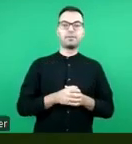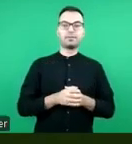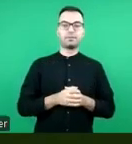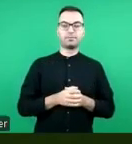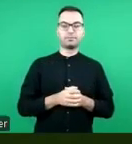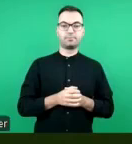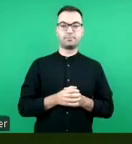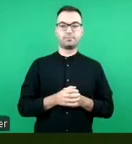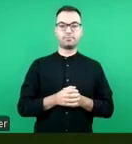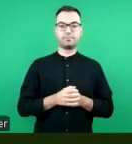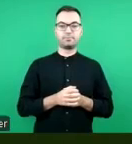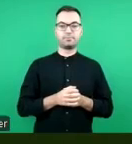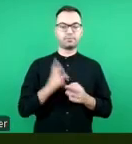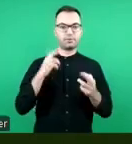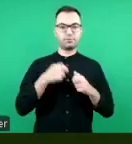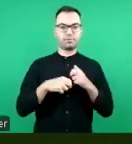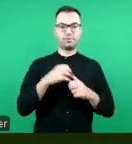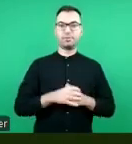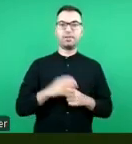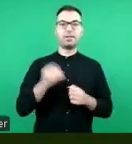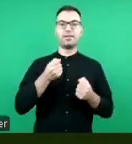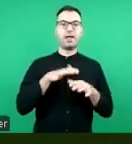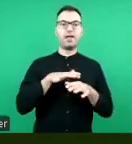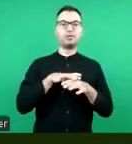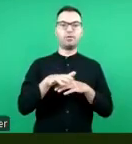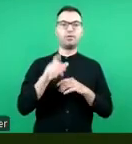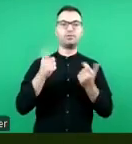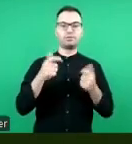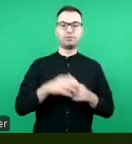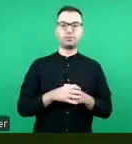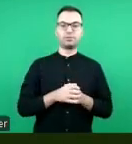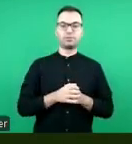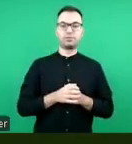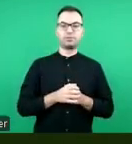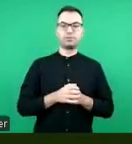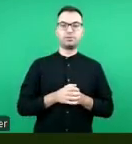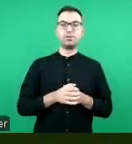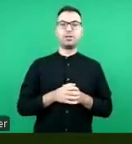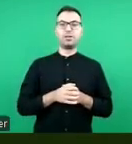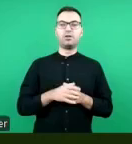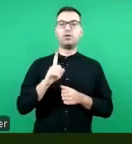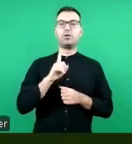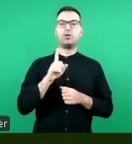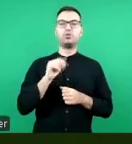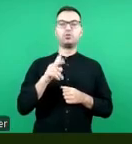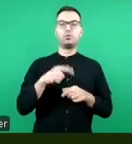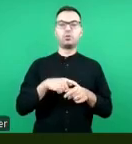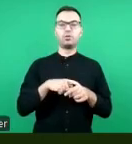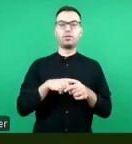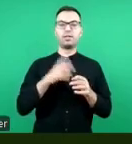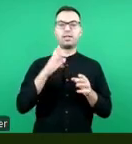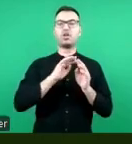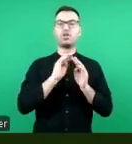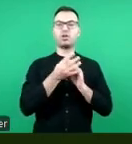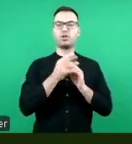intensities, and one of the most famous, probably in Central Europe, is the bark beetle, which has generated